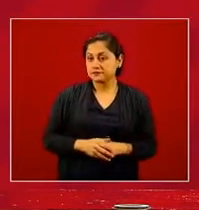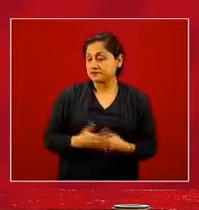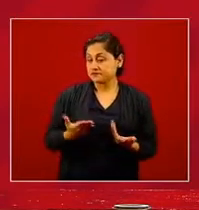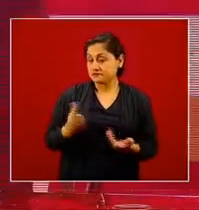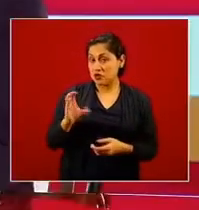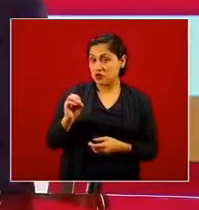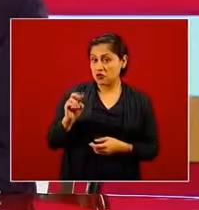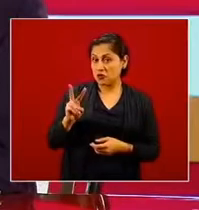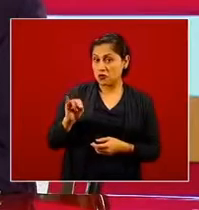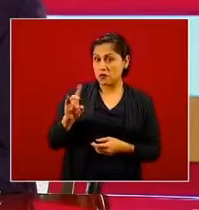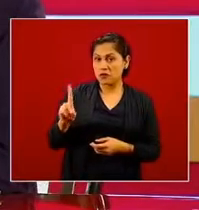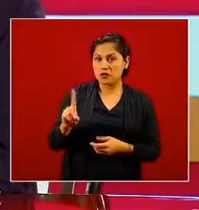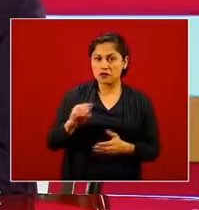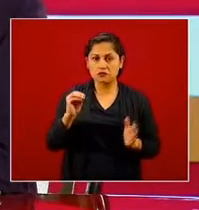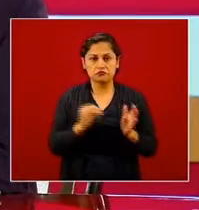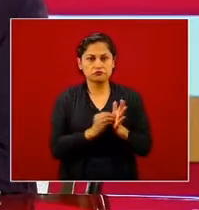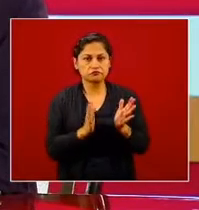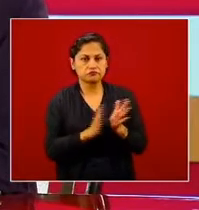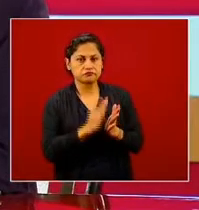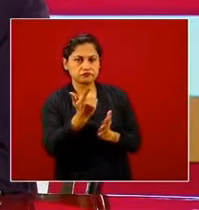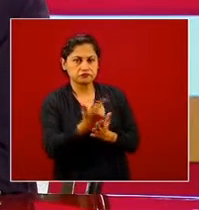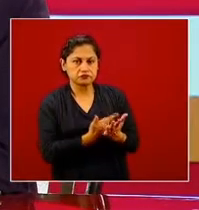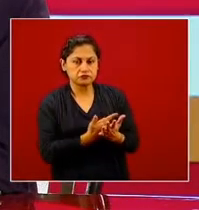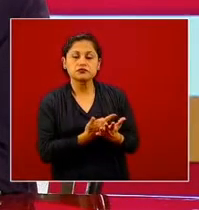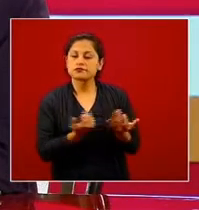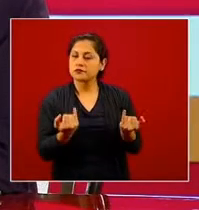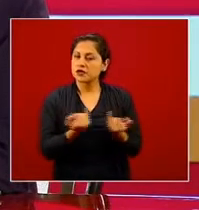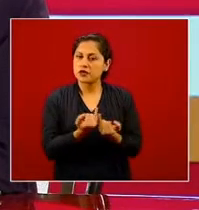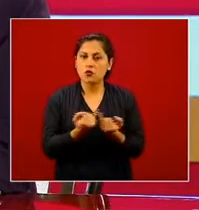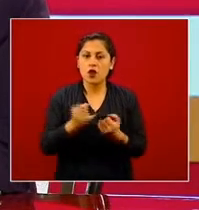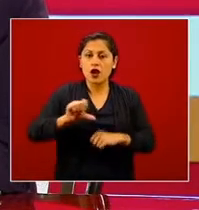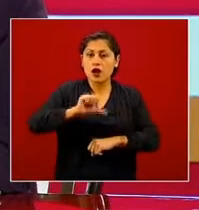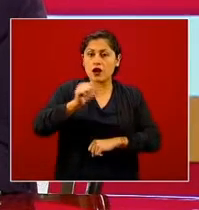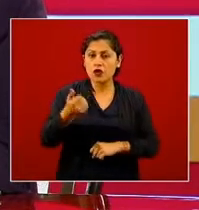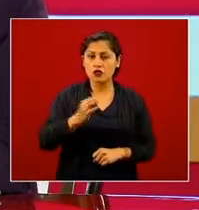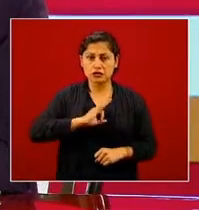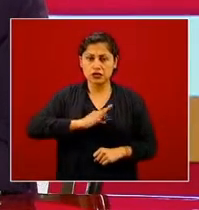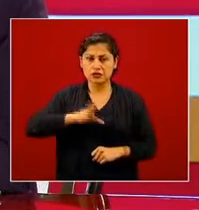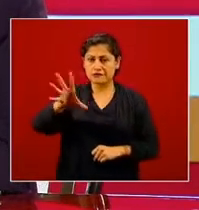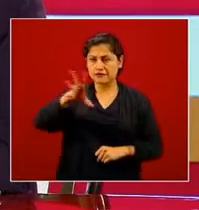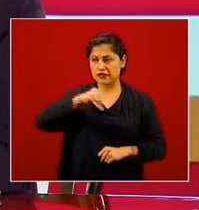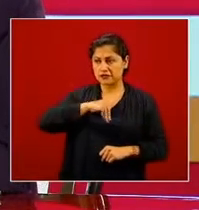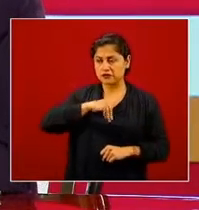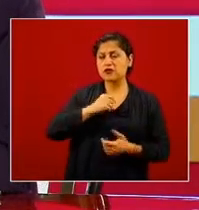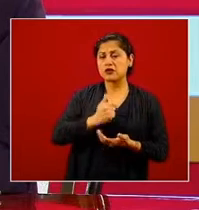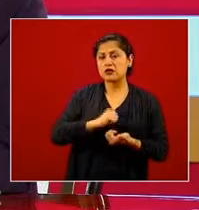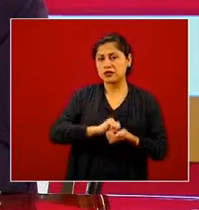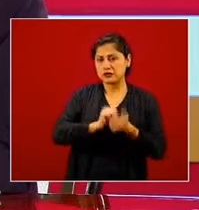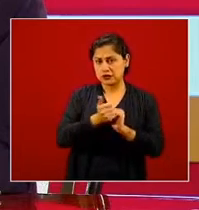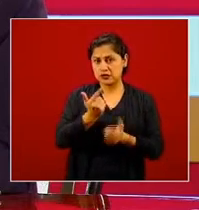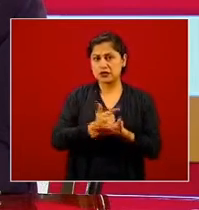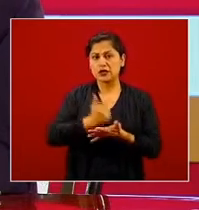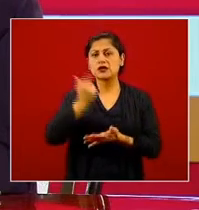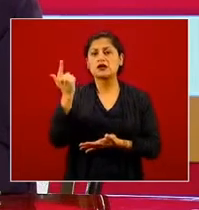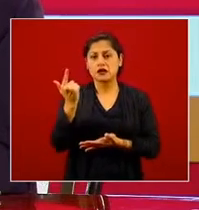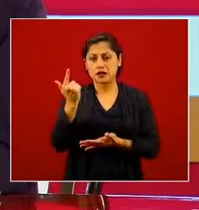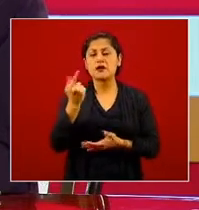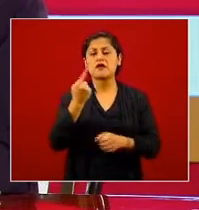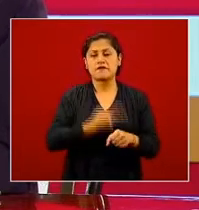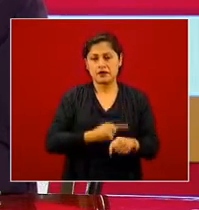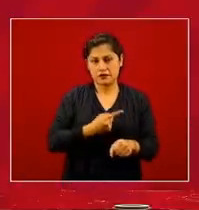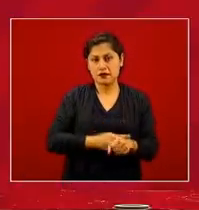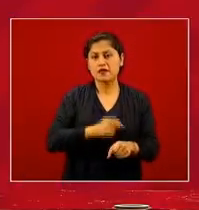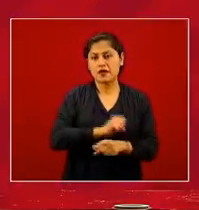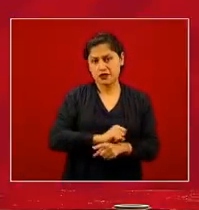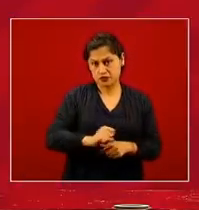chance to do it. Now, COVID will be considered as one amongst hundreds of acute